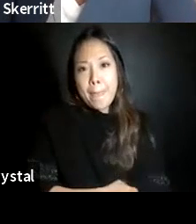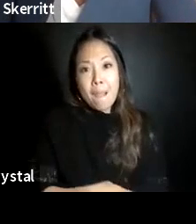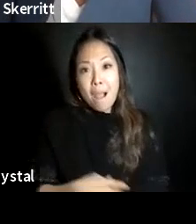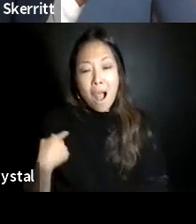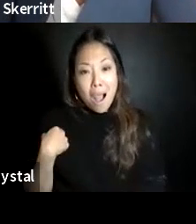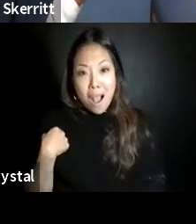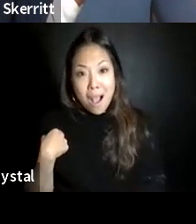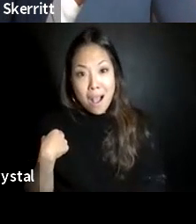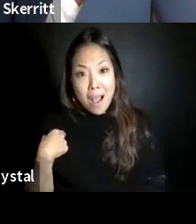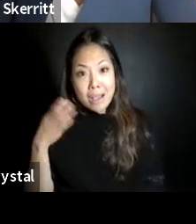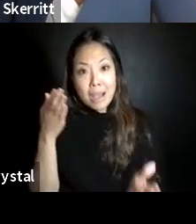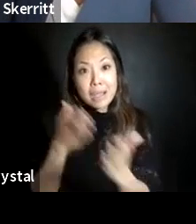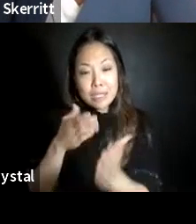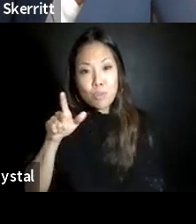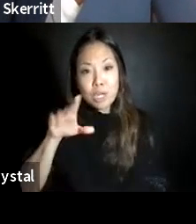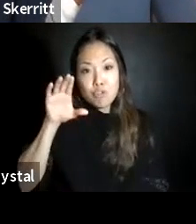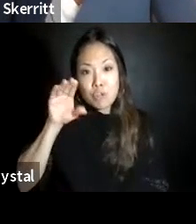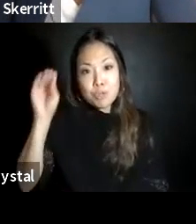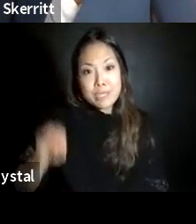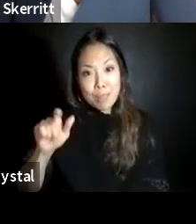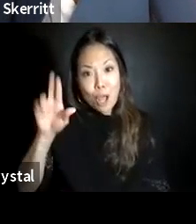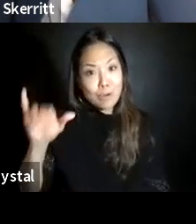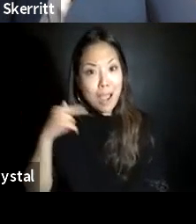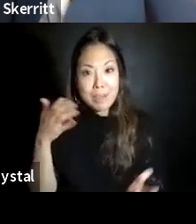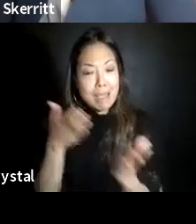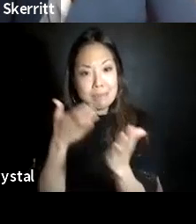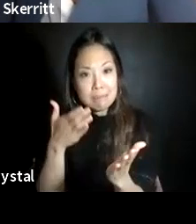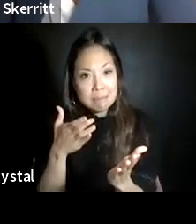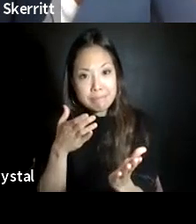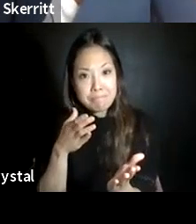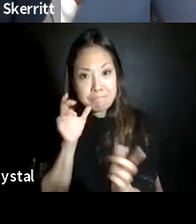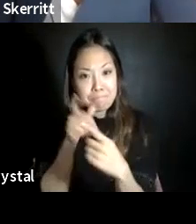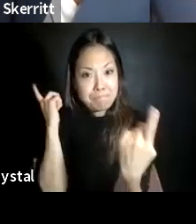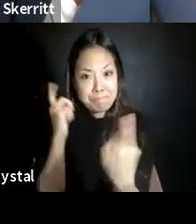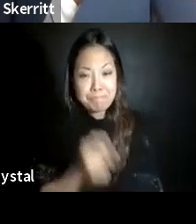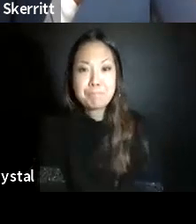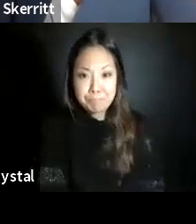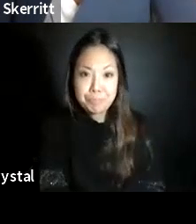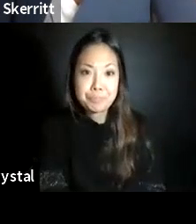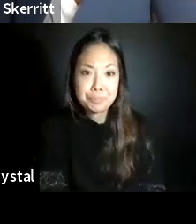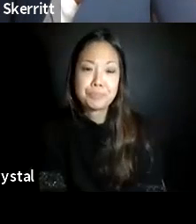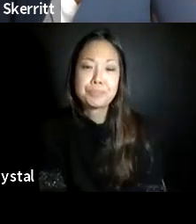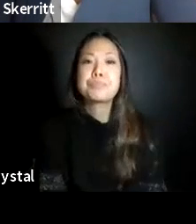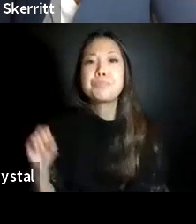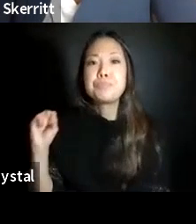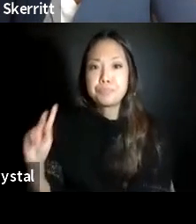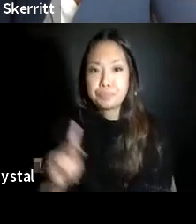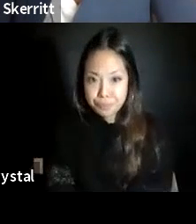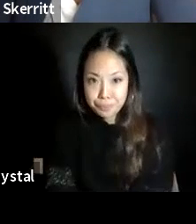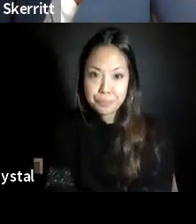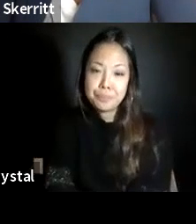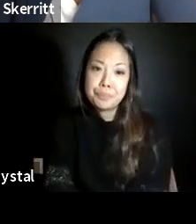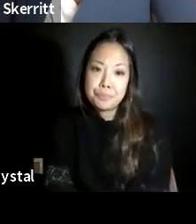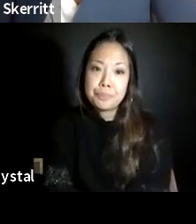to 100% lottery. Okay. All right. So let's get to